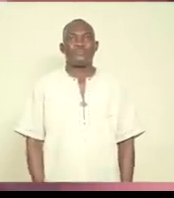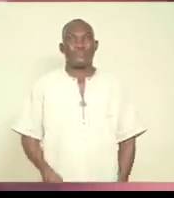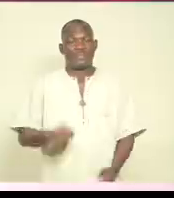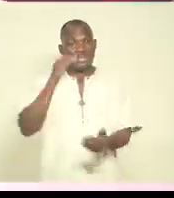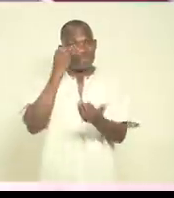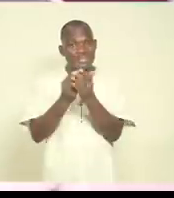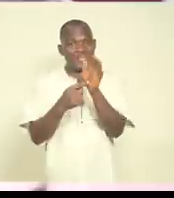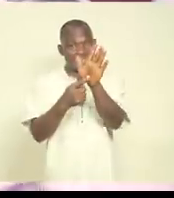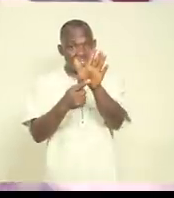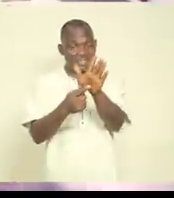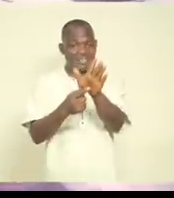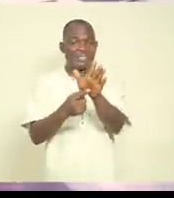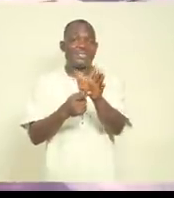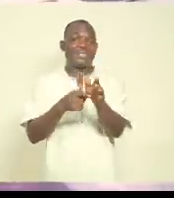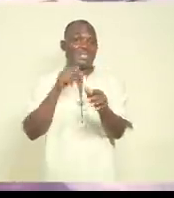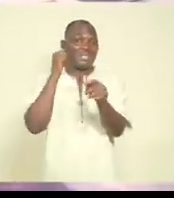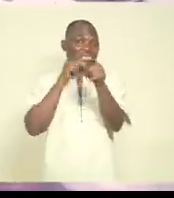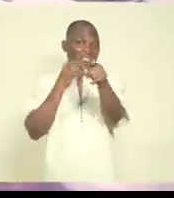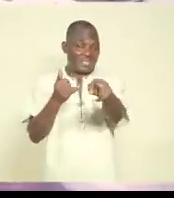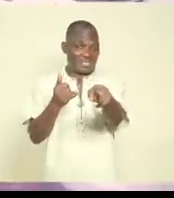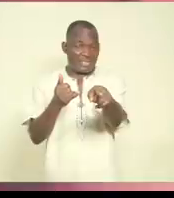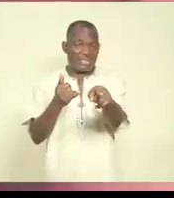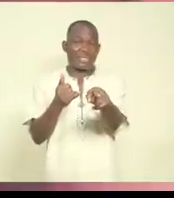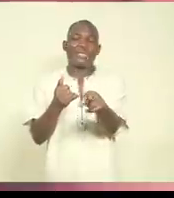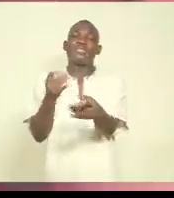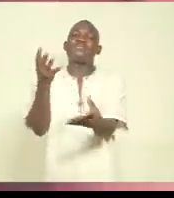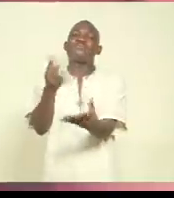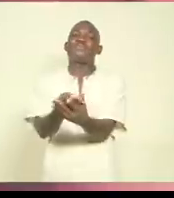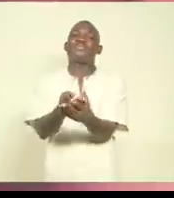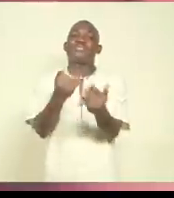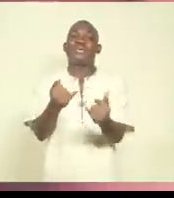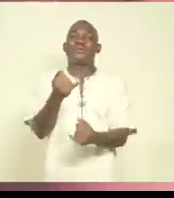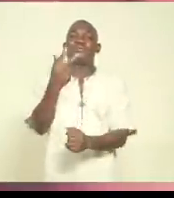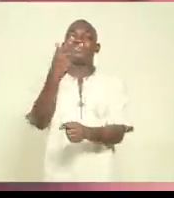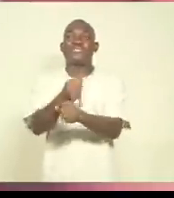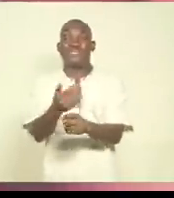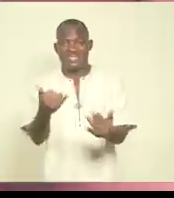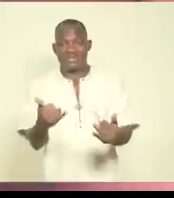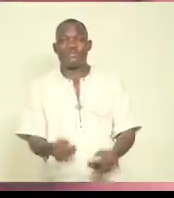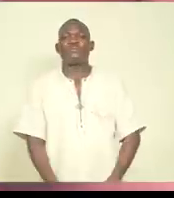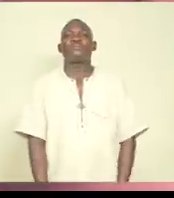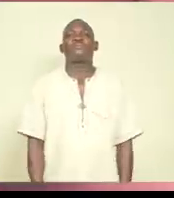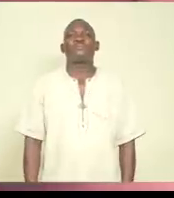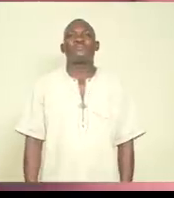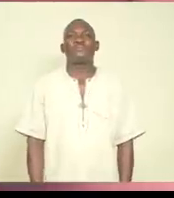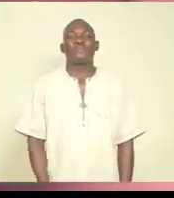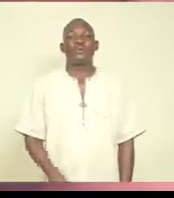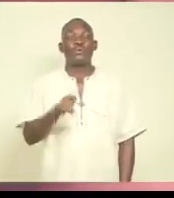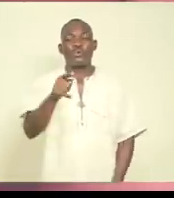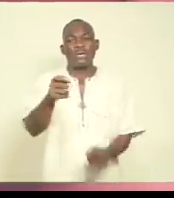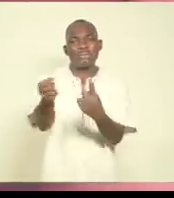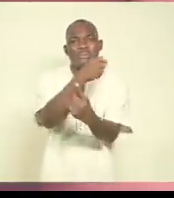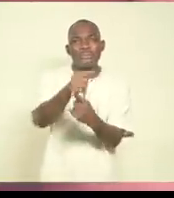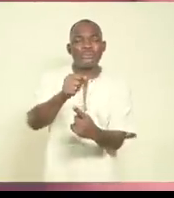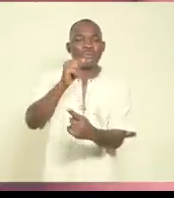This is our tray. She's currently facing 3 years in prison for child molestation